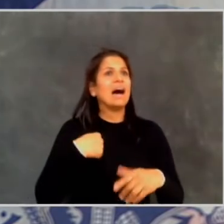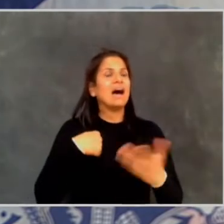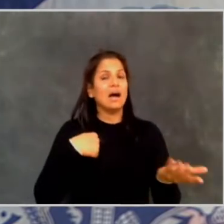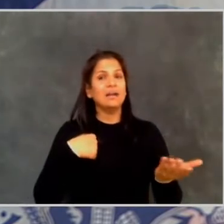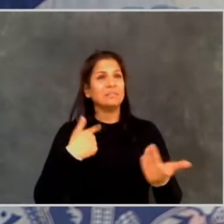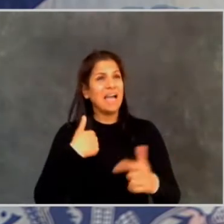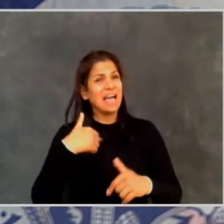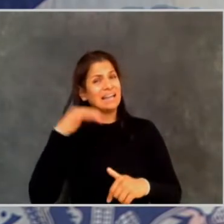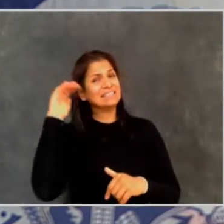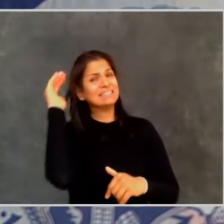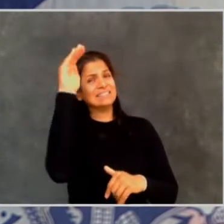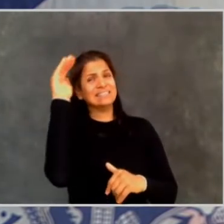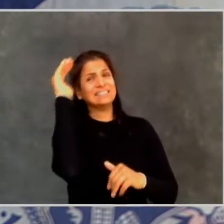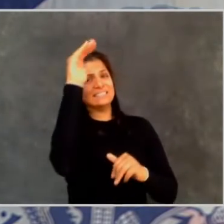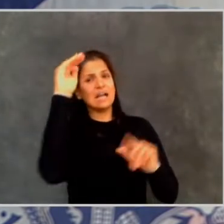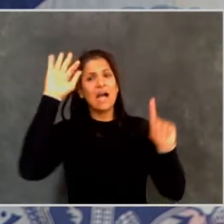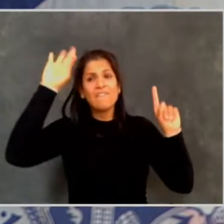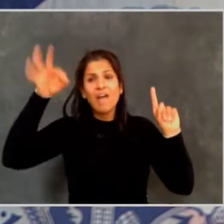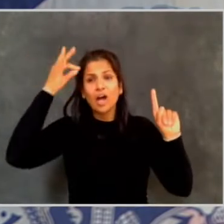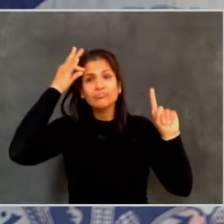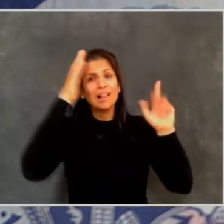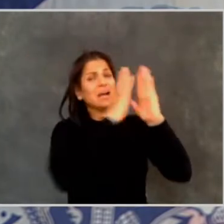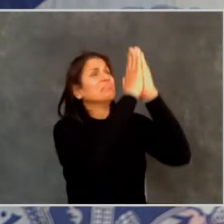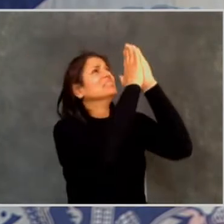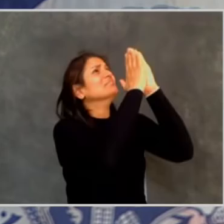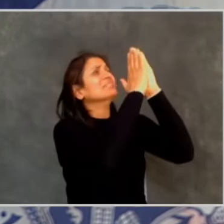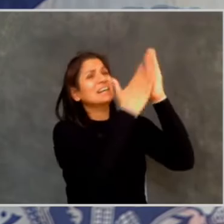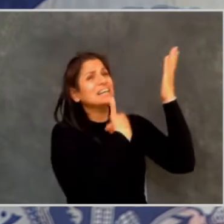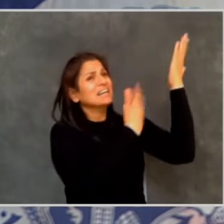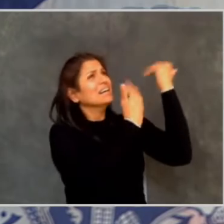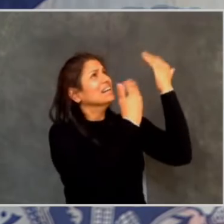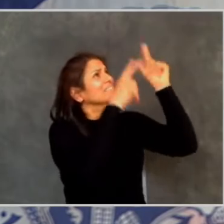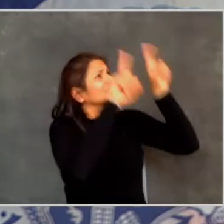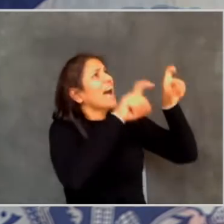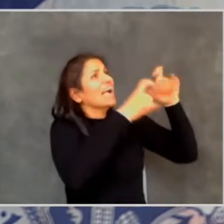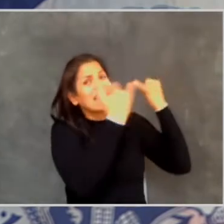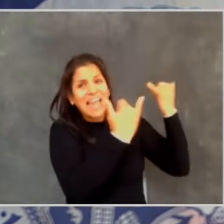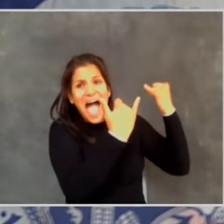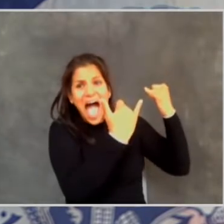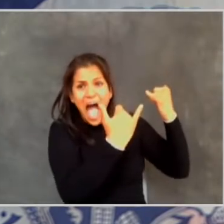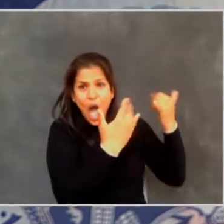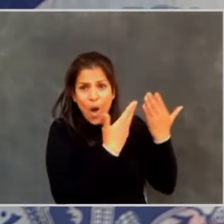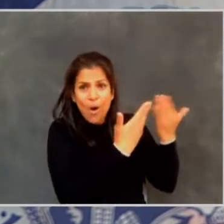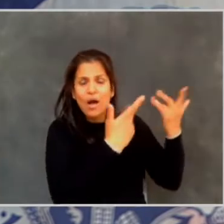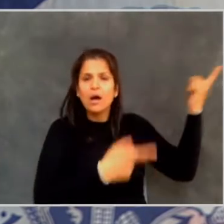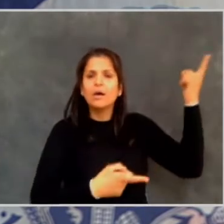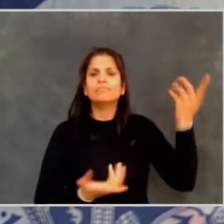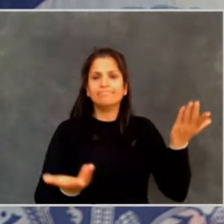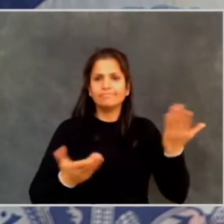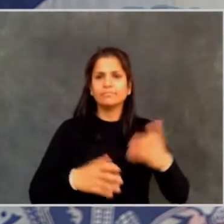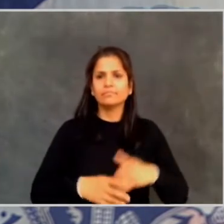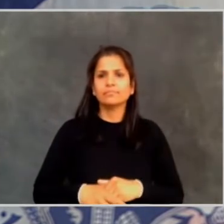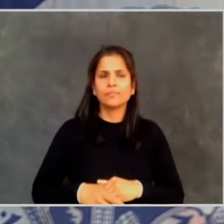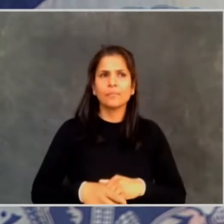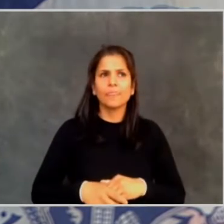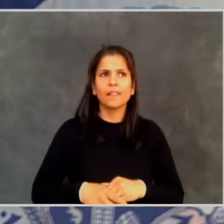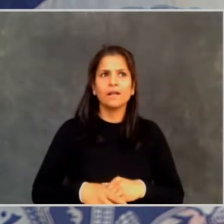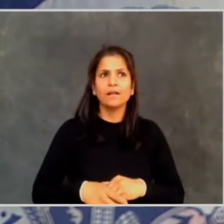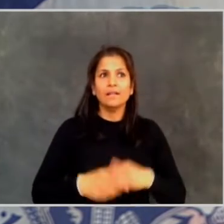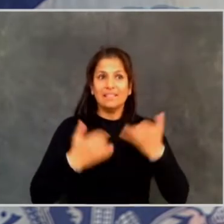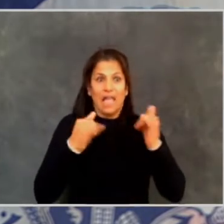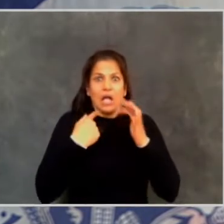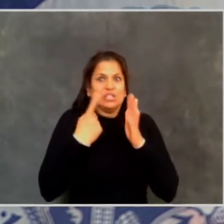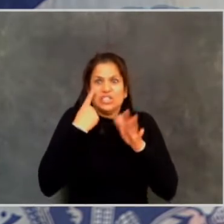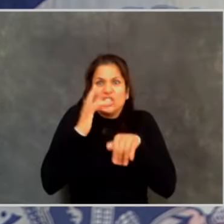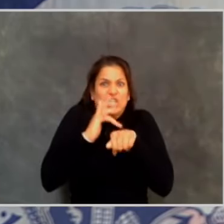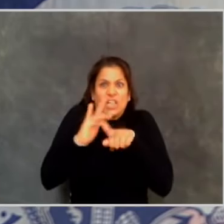personnel. The point about education, I don't think it should be missed, and I want to really make